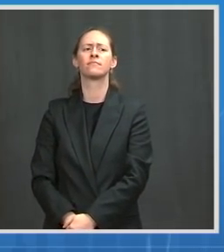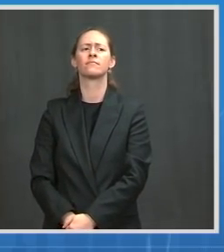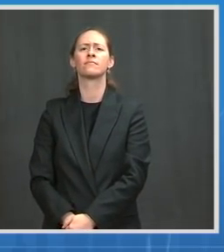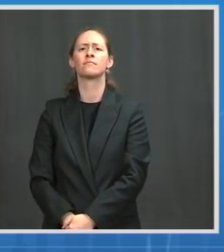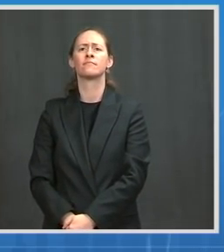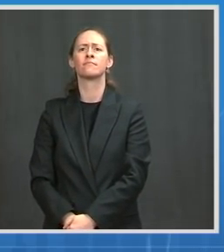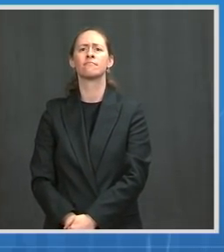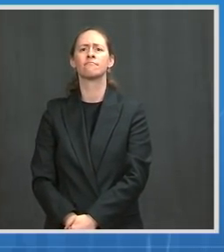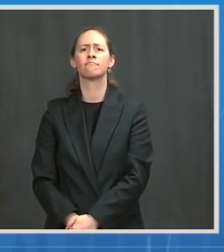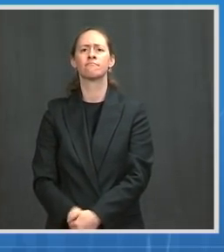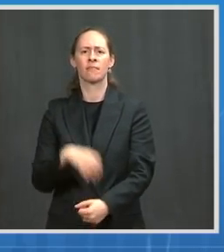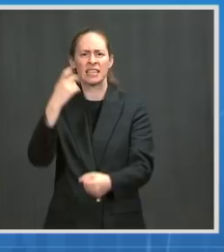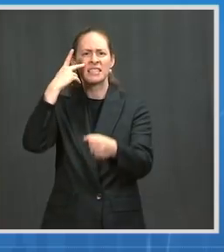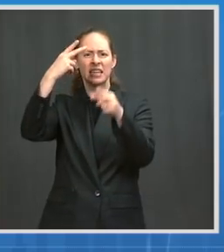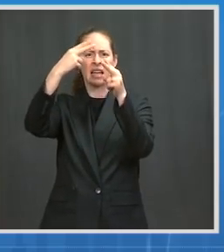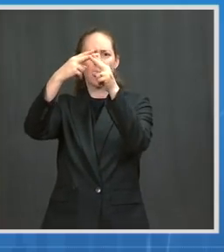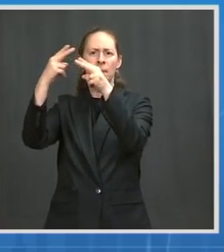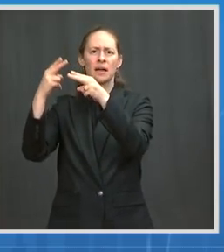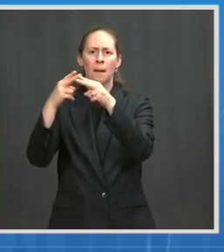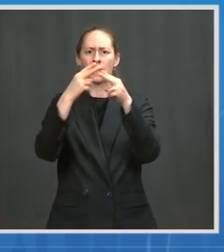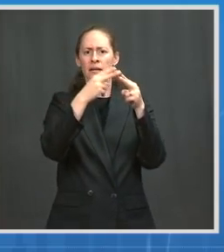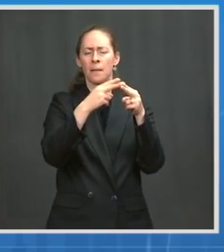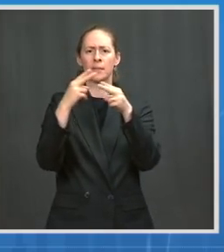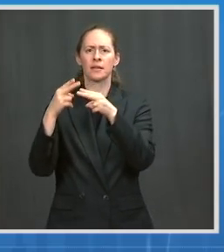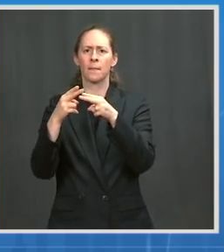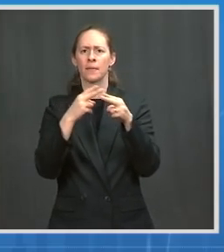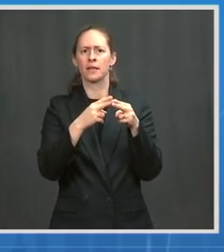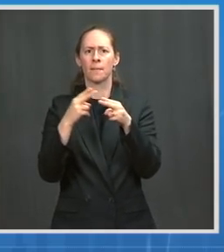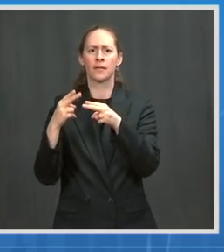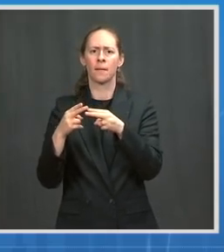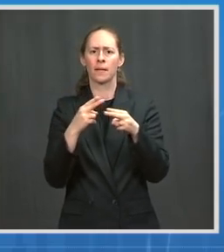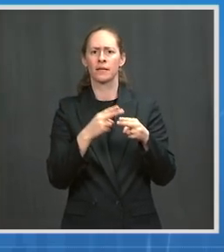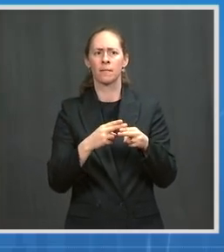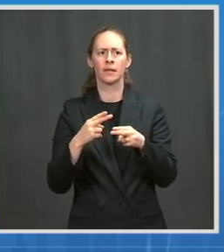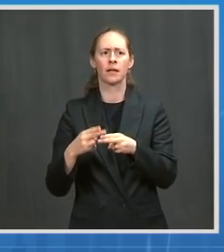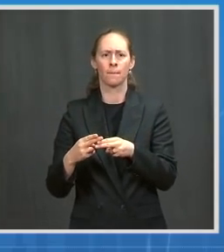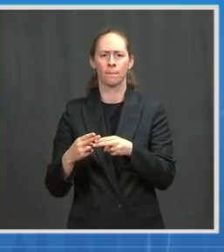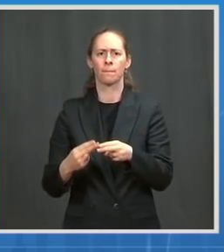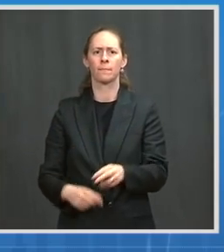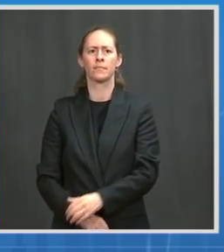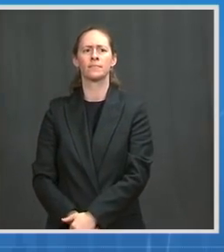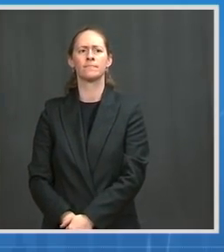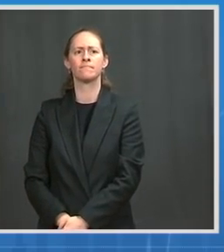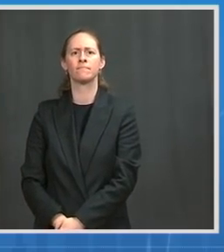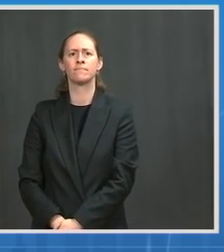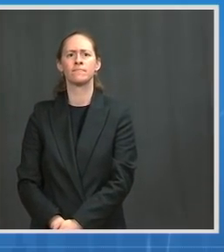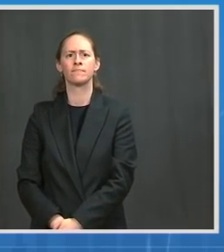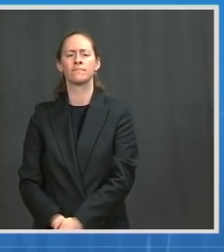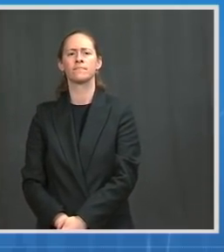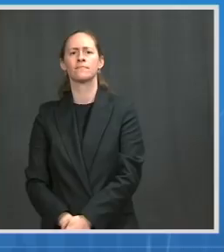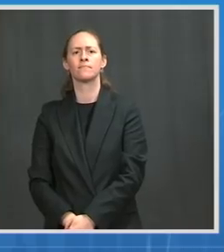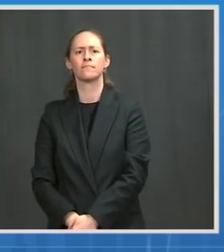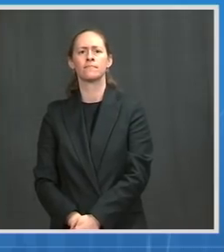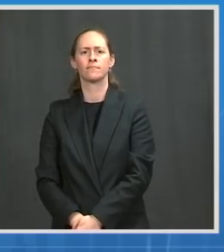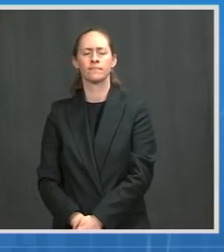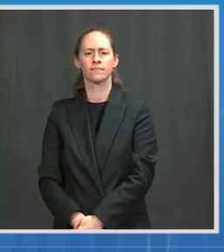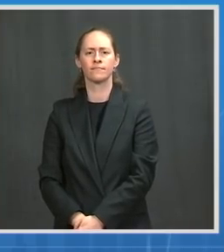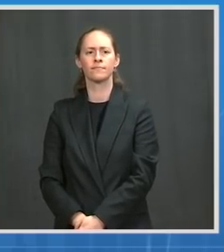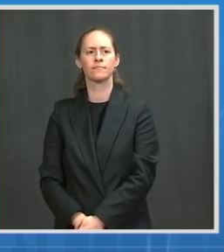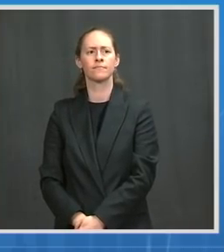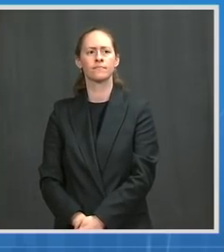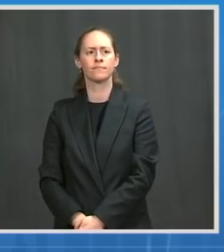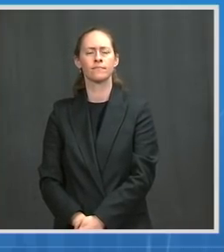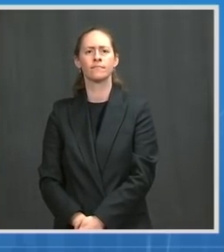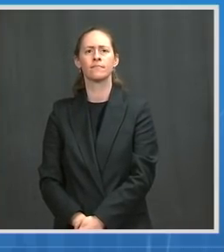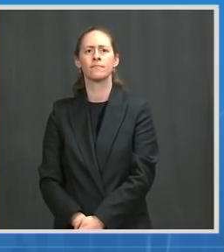with hemorrhagic fevers. We're very familiar with the coronaviruses, what we're dealing with right now. Next slide.